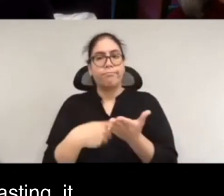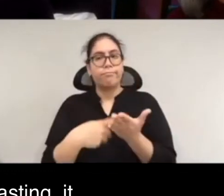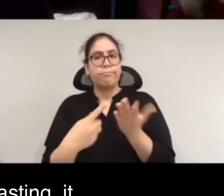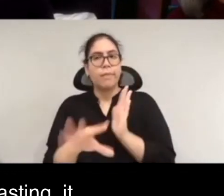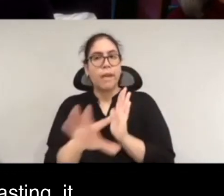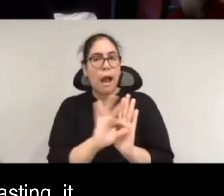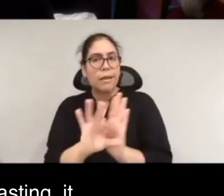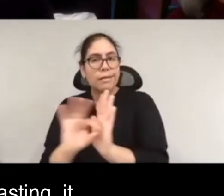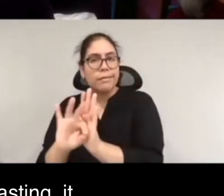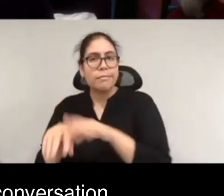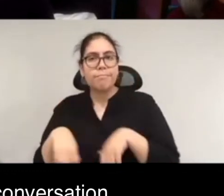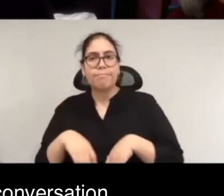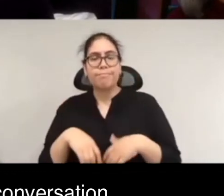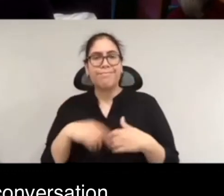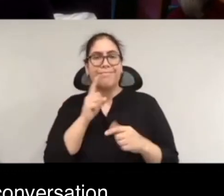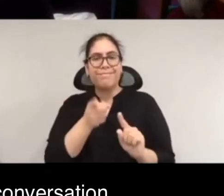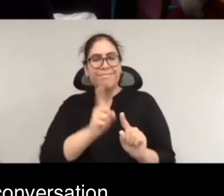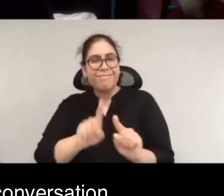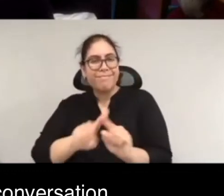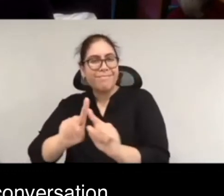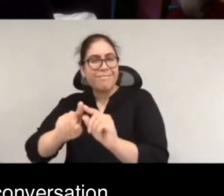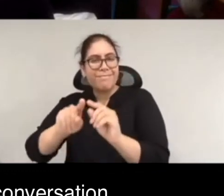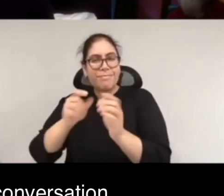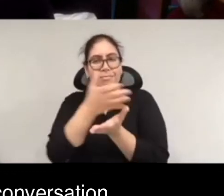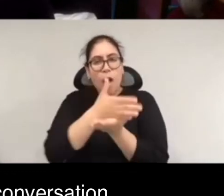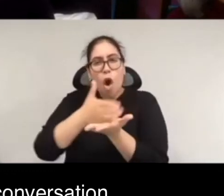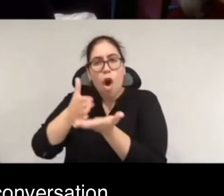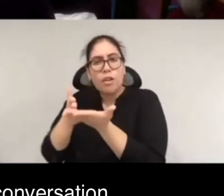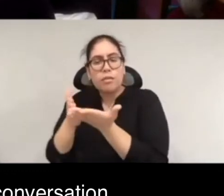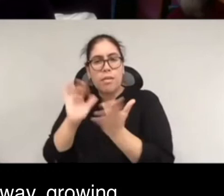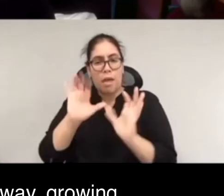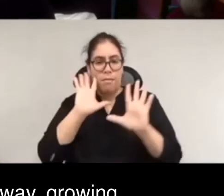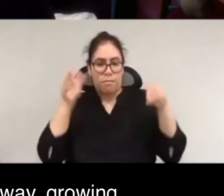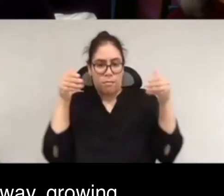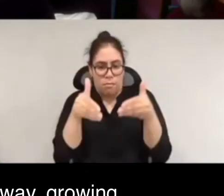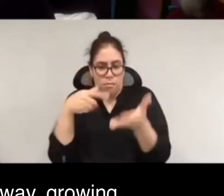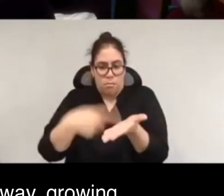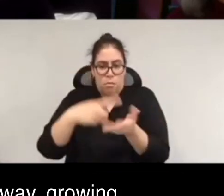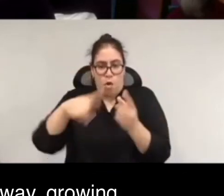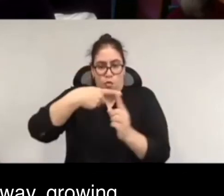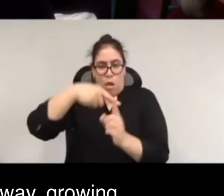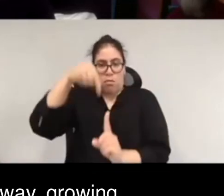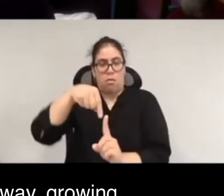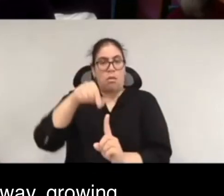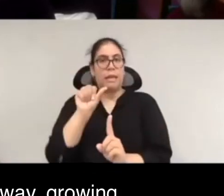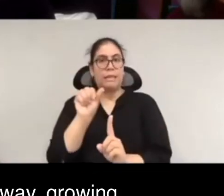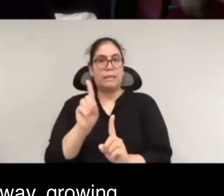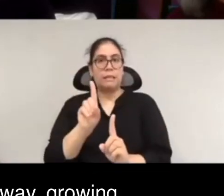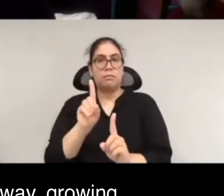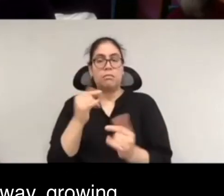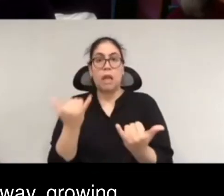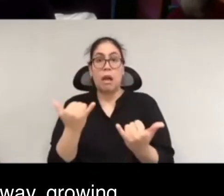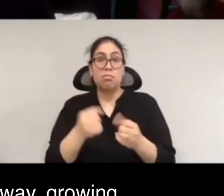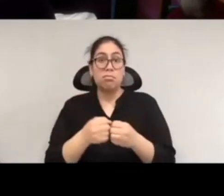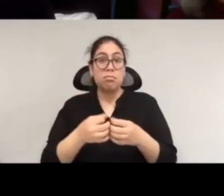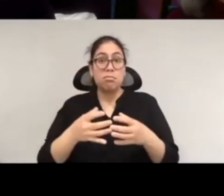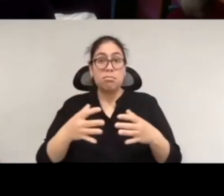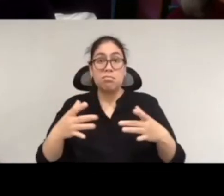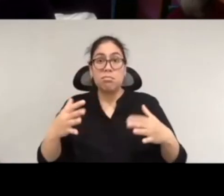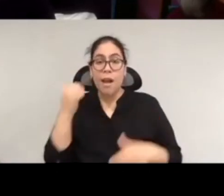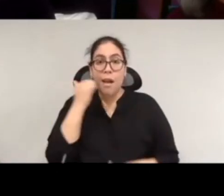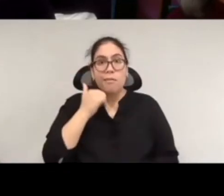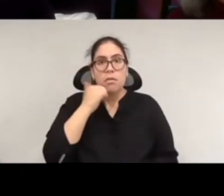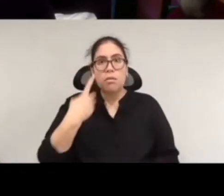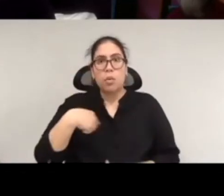covers many different parts of this sort of conversation around audio description, which is, by the way, growing and expanding every day. We're all